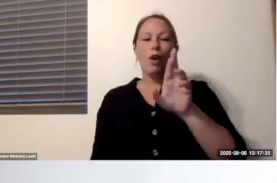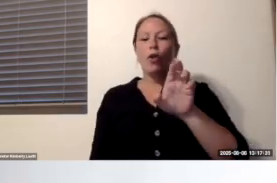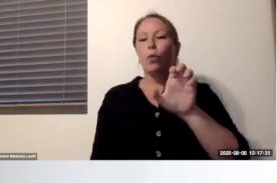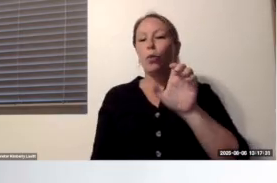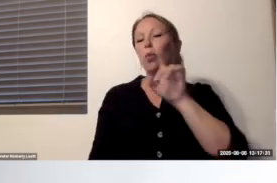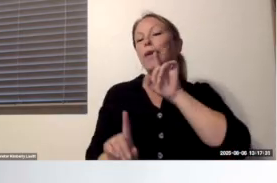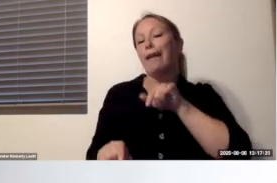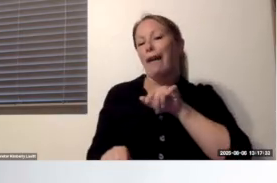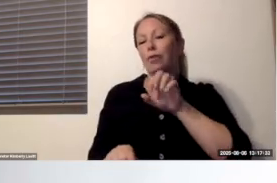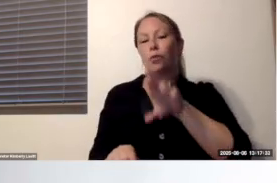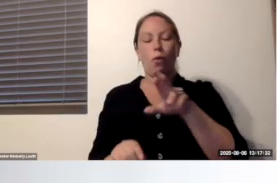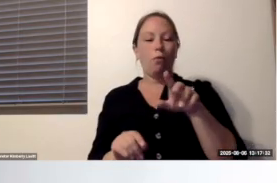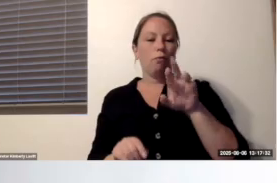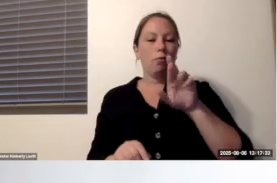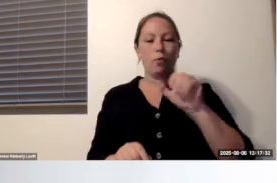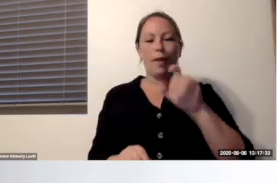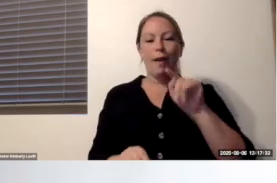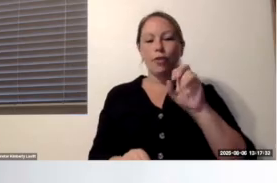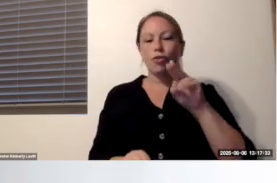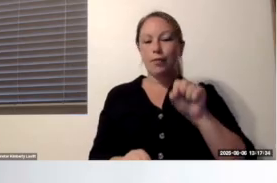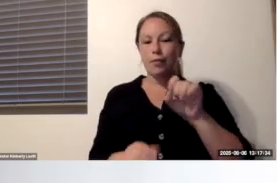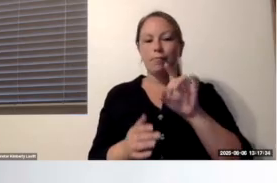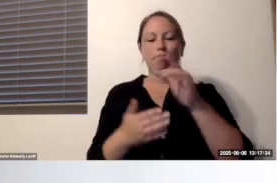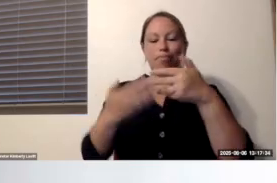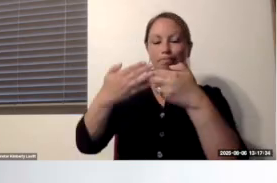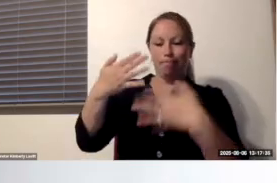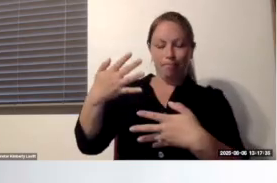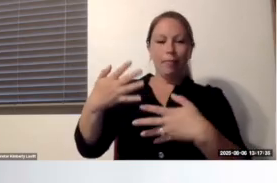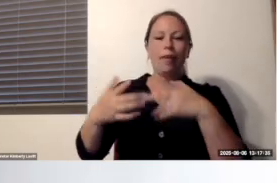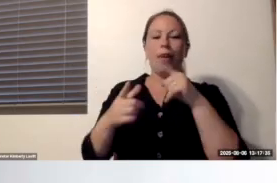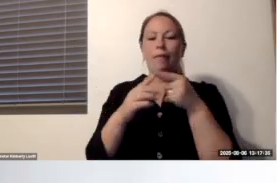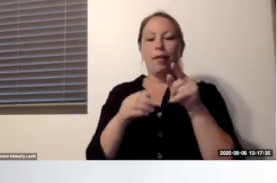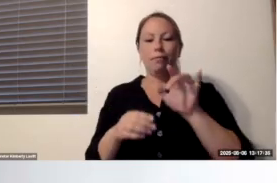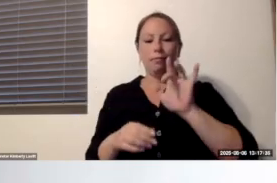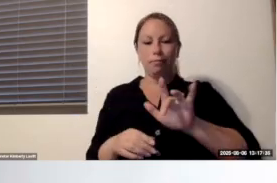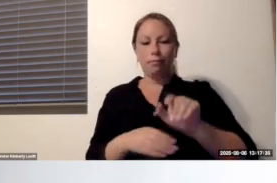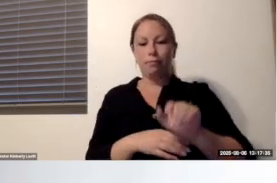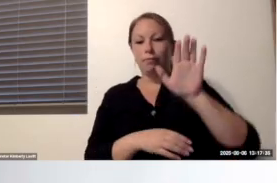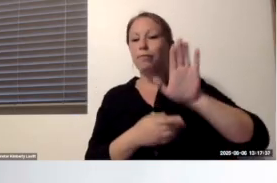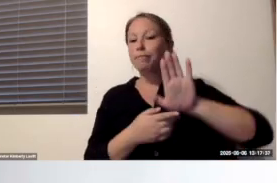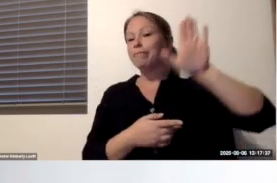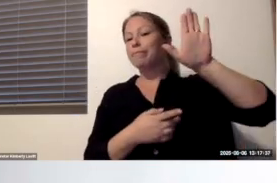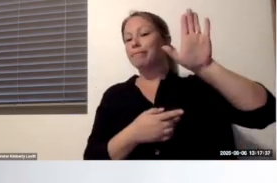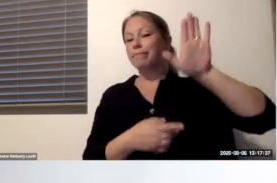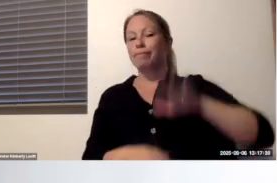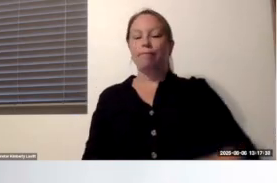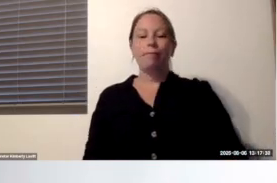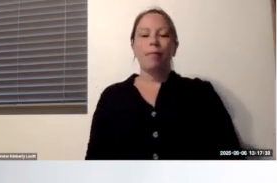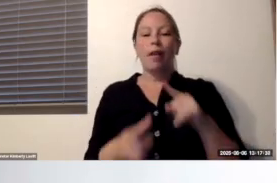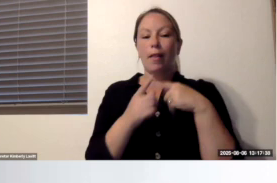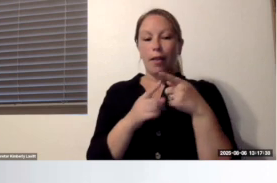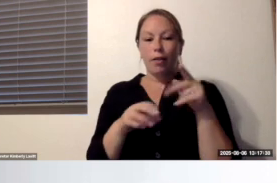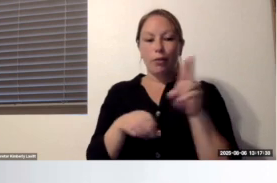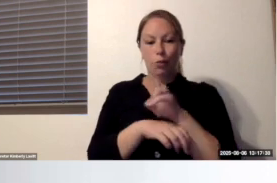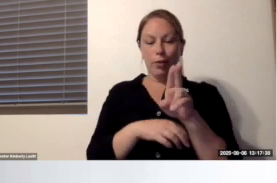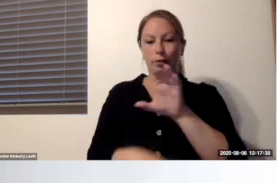Reactions option on the Zoom navigation bar and then click on Raise Hand. For those using Zoom on a